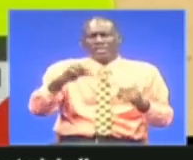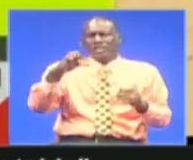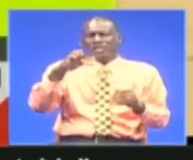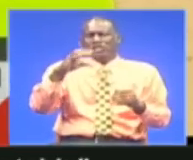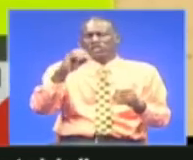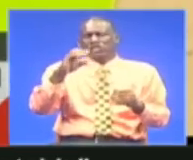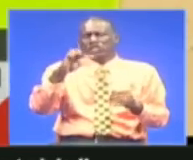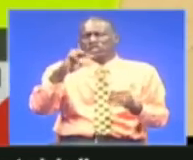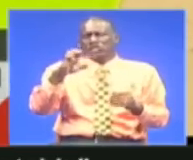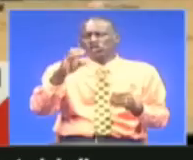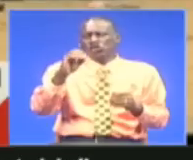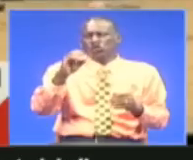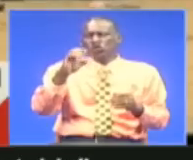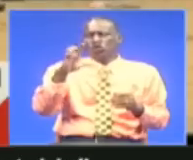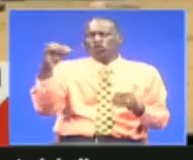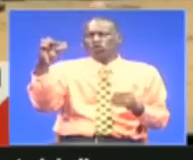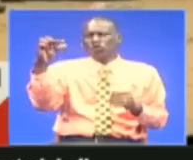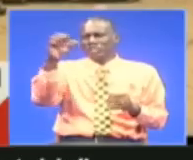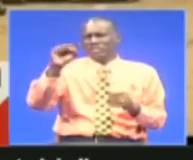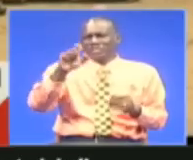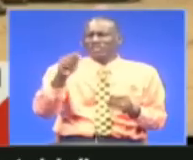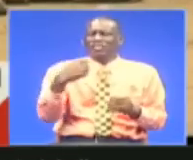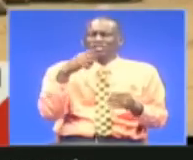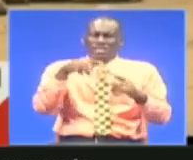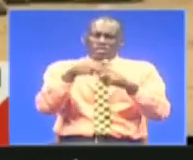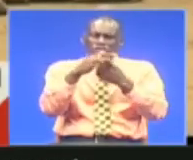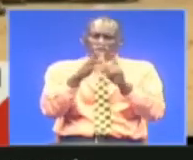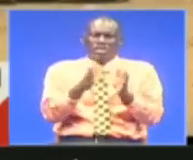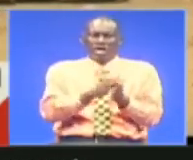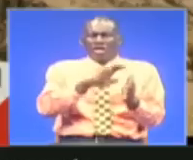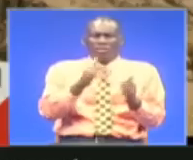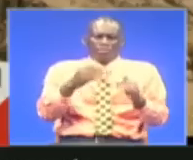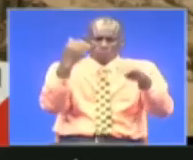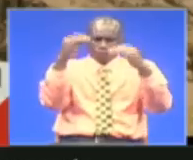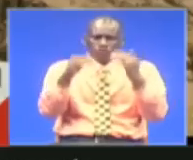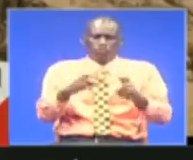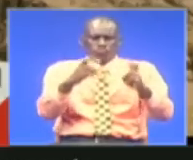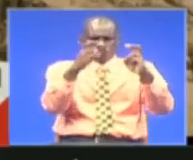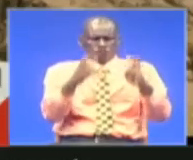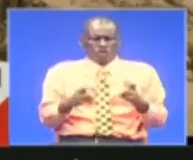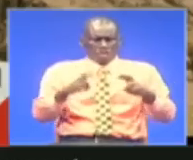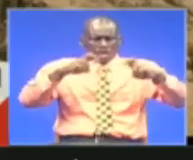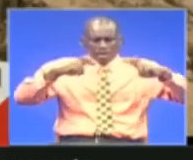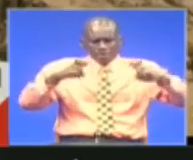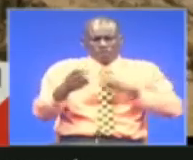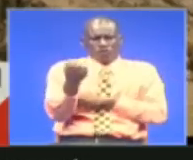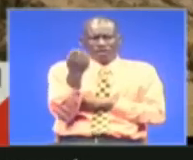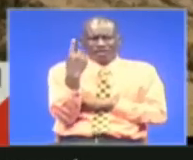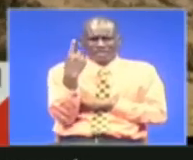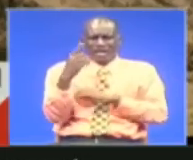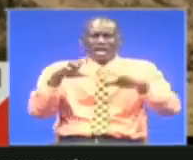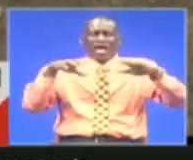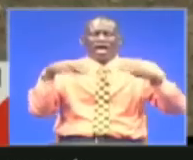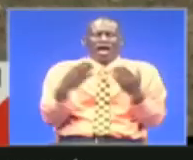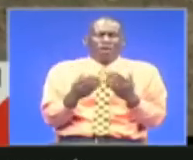is more important for engineers, geologists and other experts to sit and conduct intense research to understand the terrain where